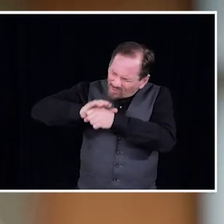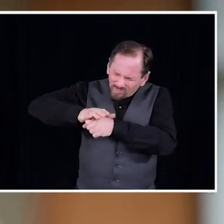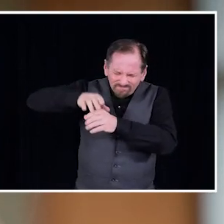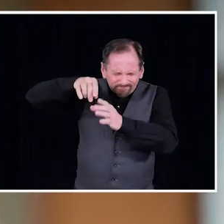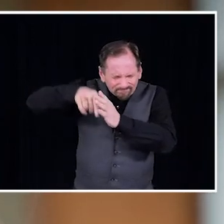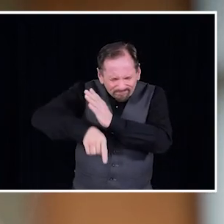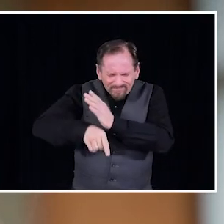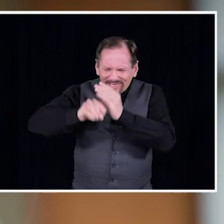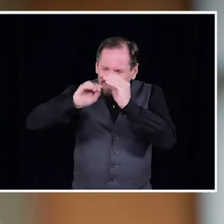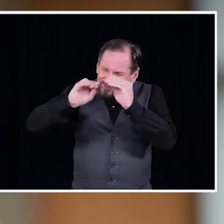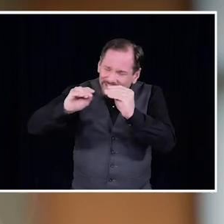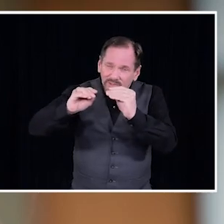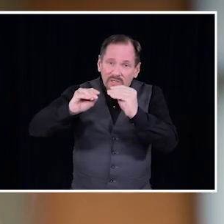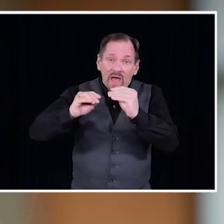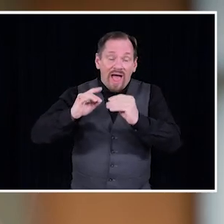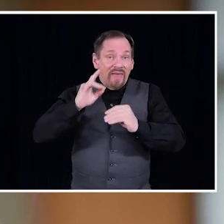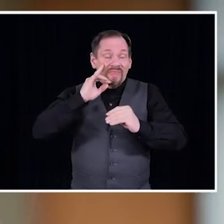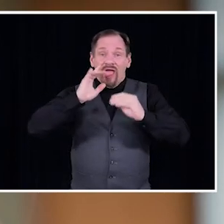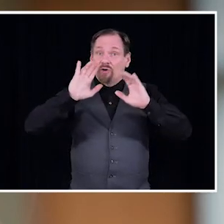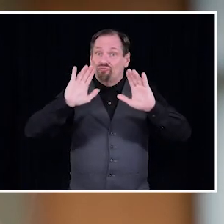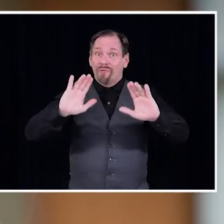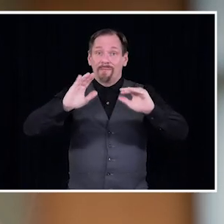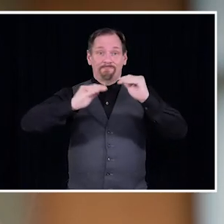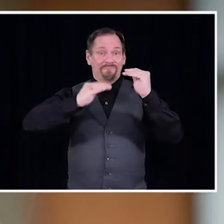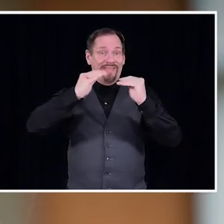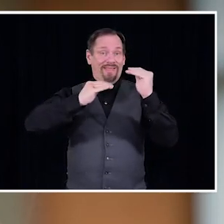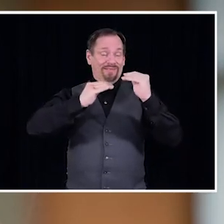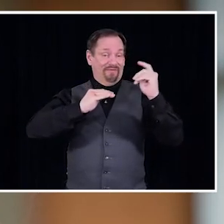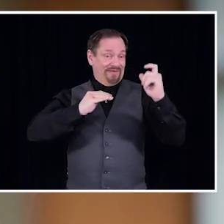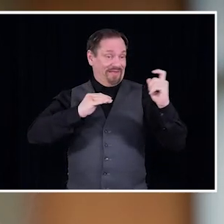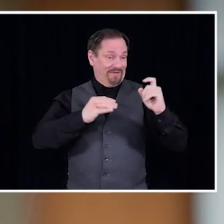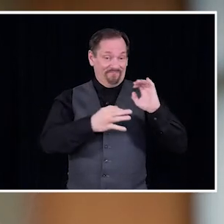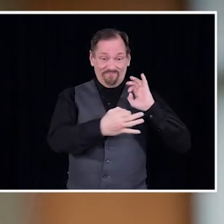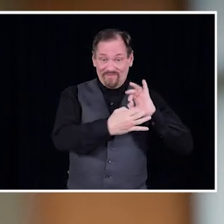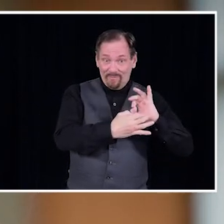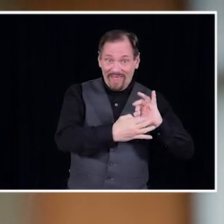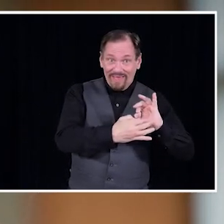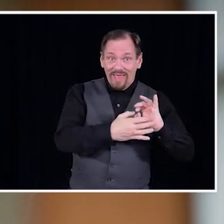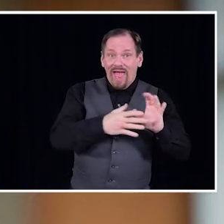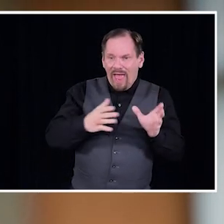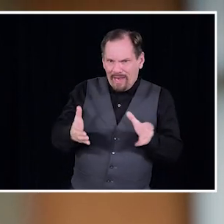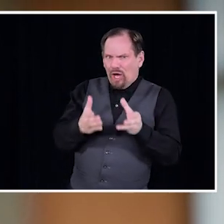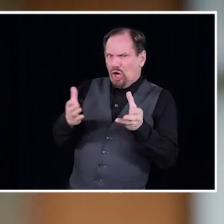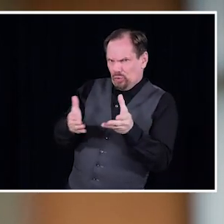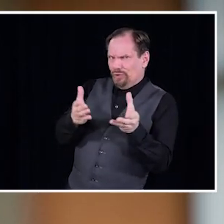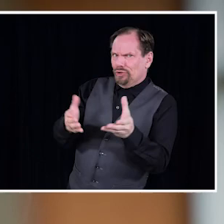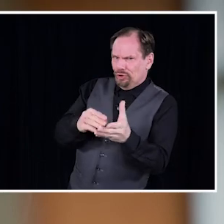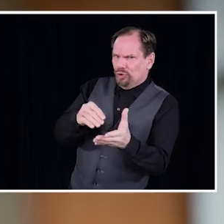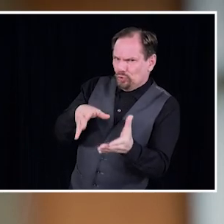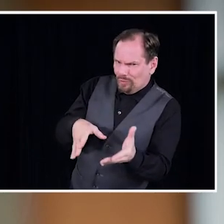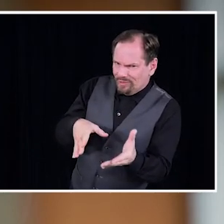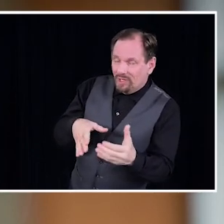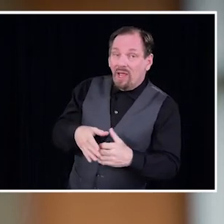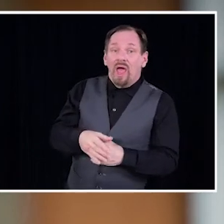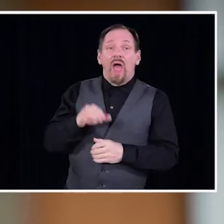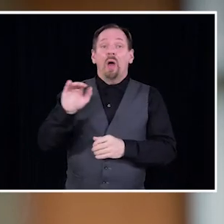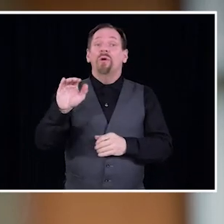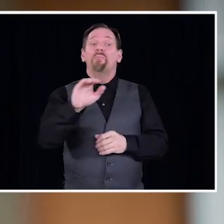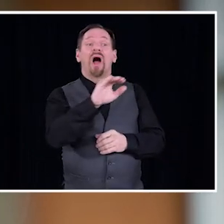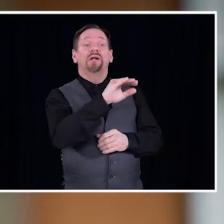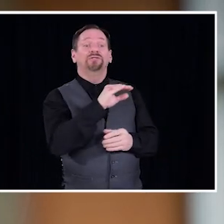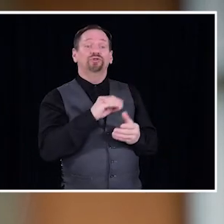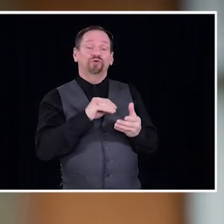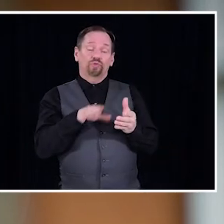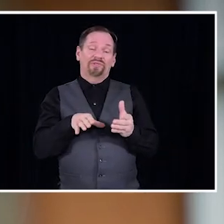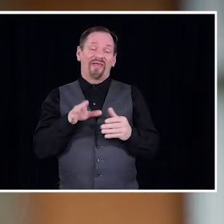with her. I think she strikes a great balance of providing necessary feedback while encouraging her students and reminding them